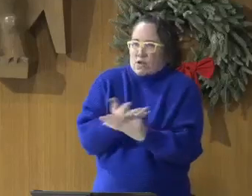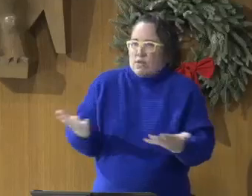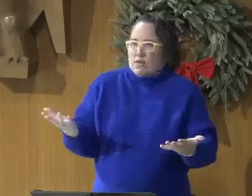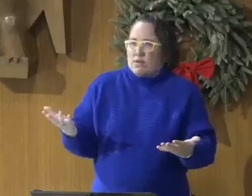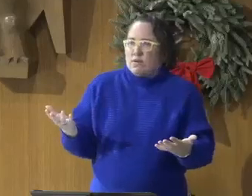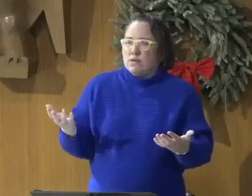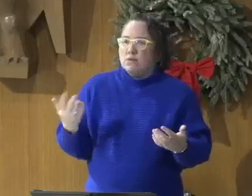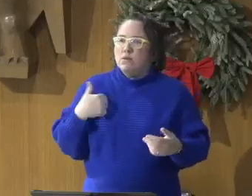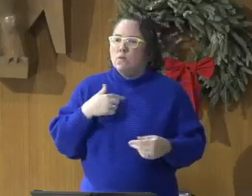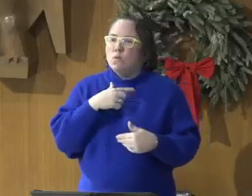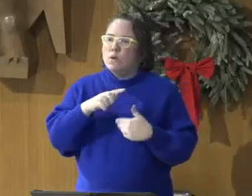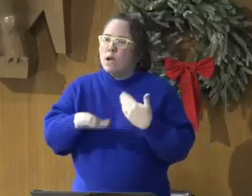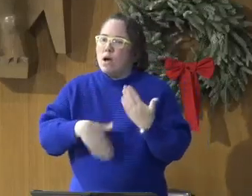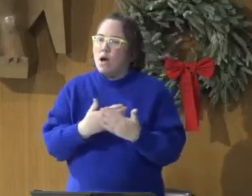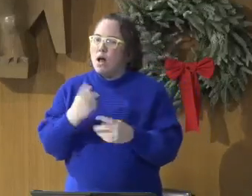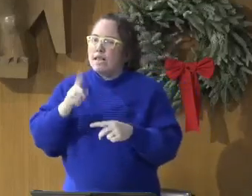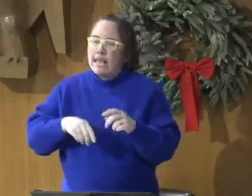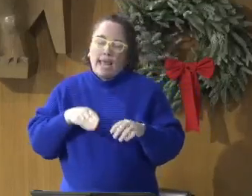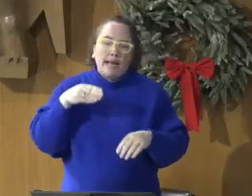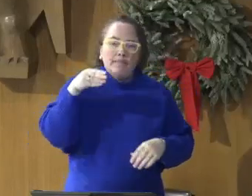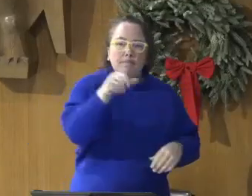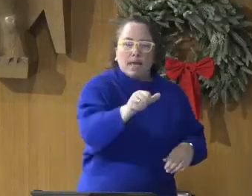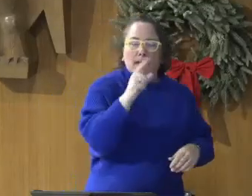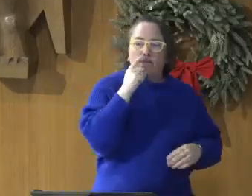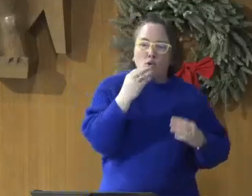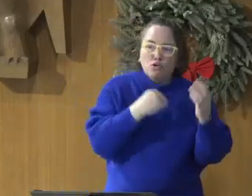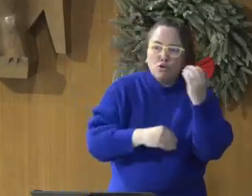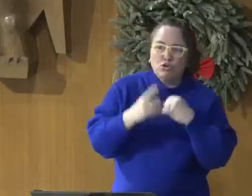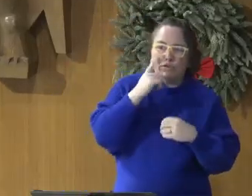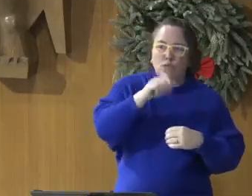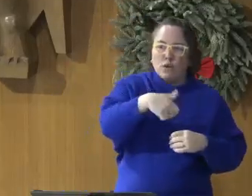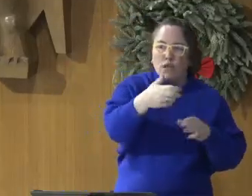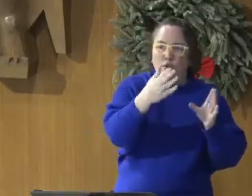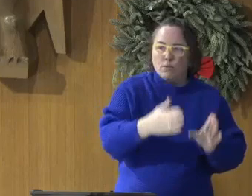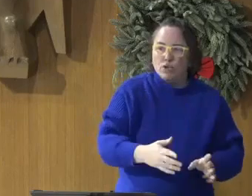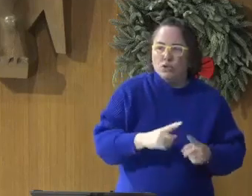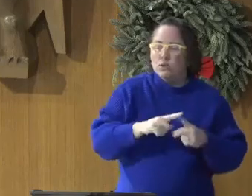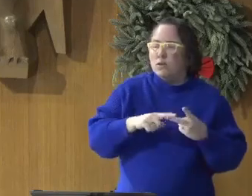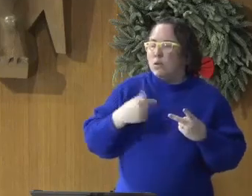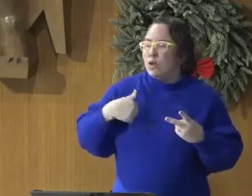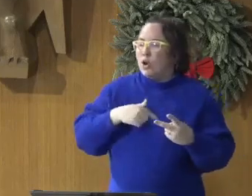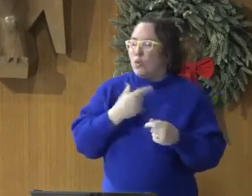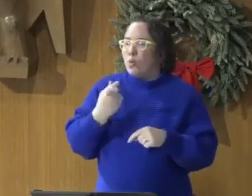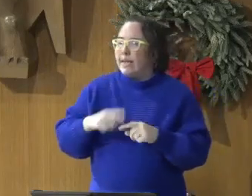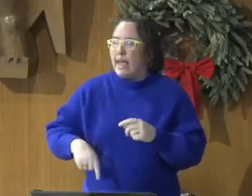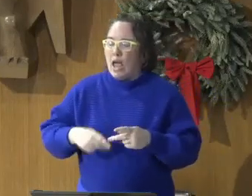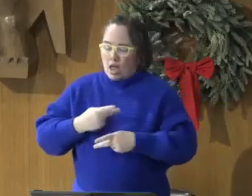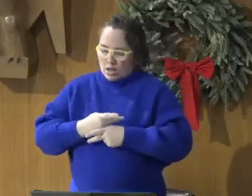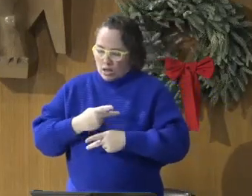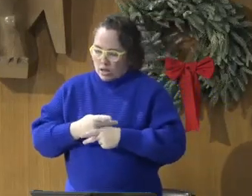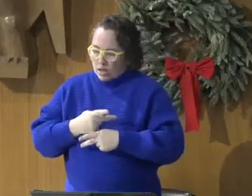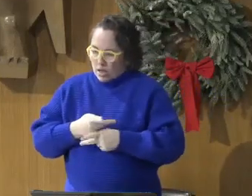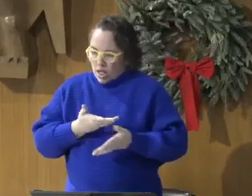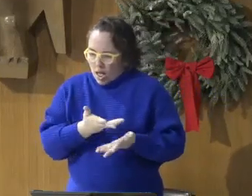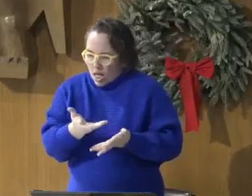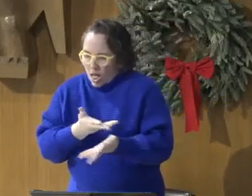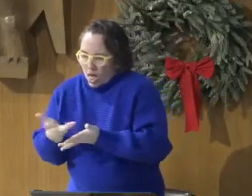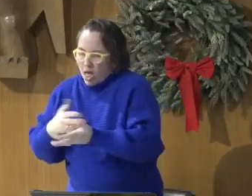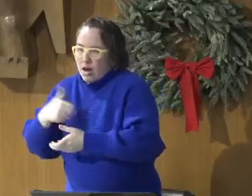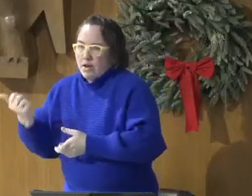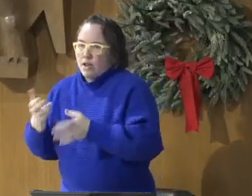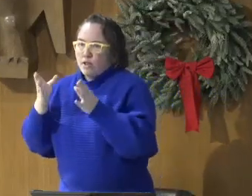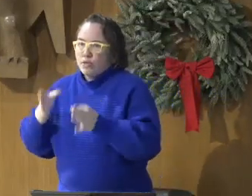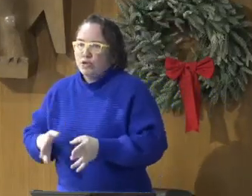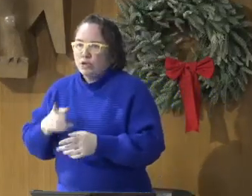another's groceries. Not all of us can help a tired mom wrangle her kids. Not all of us can